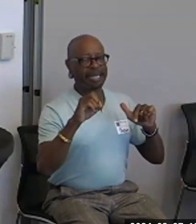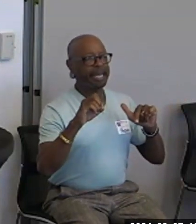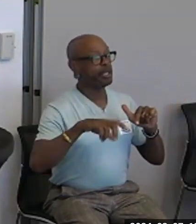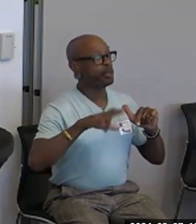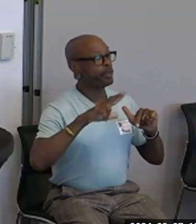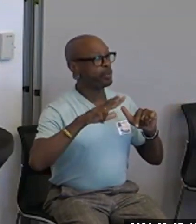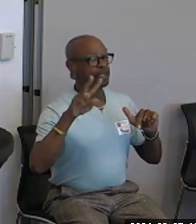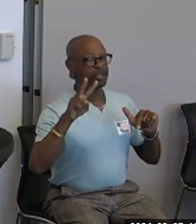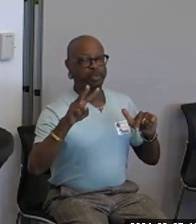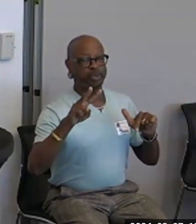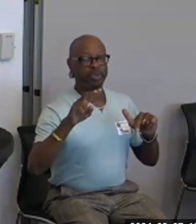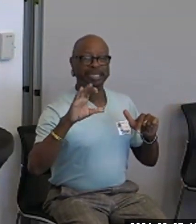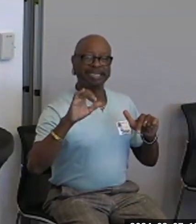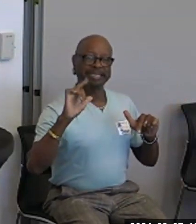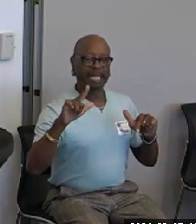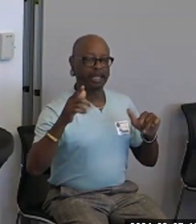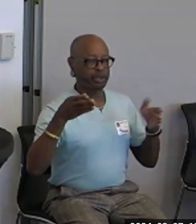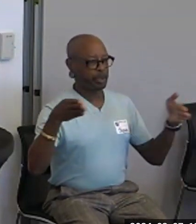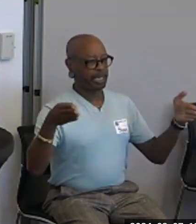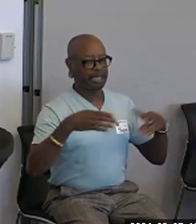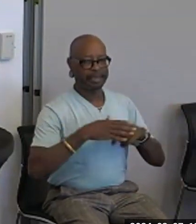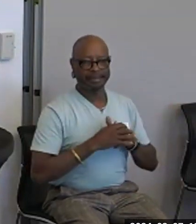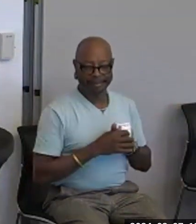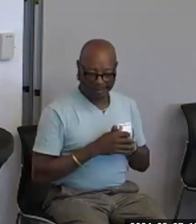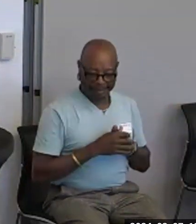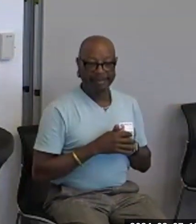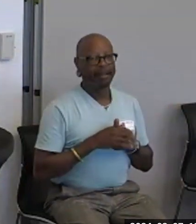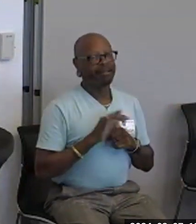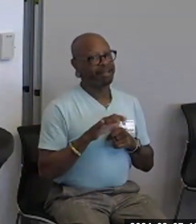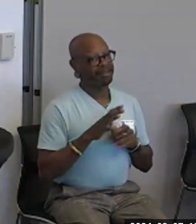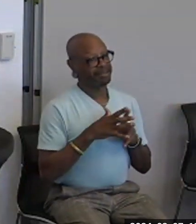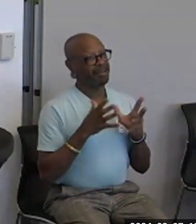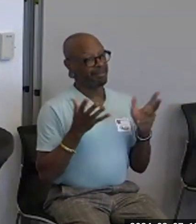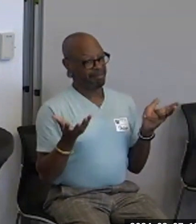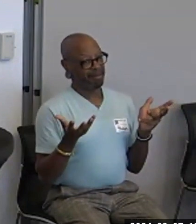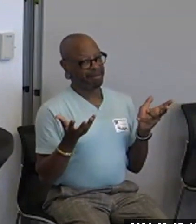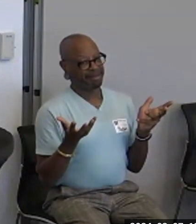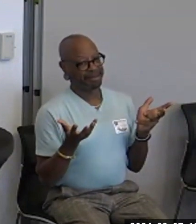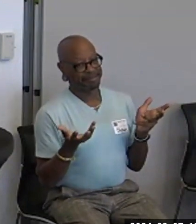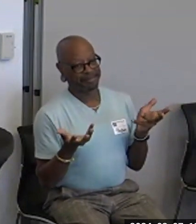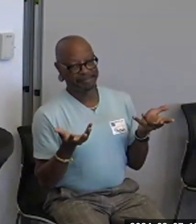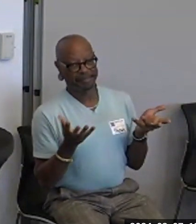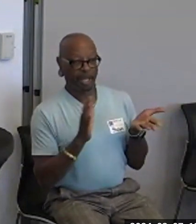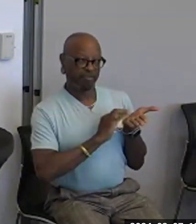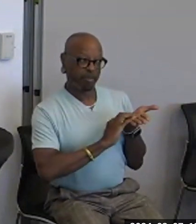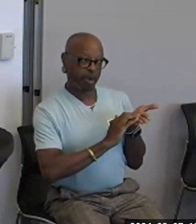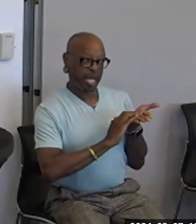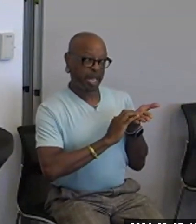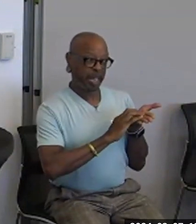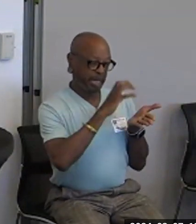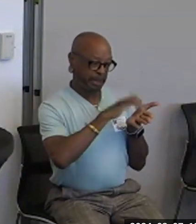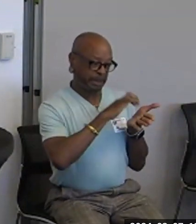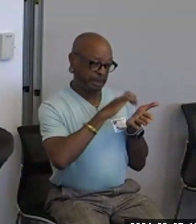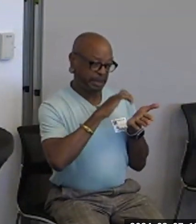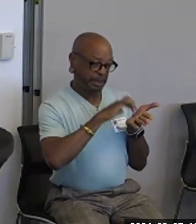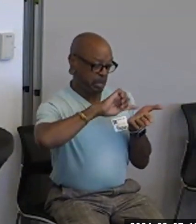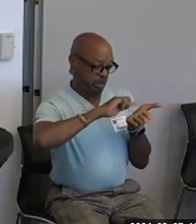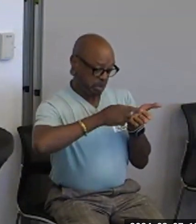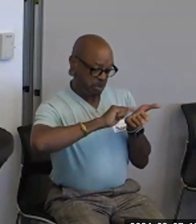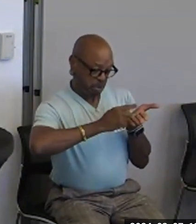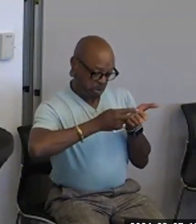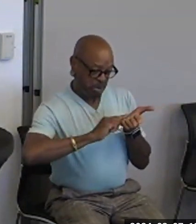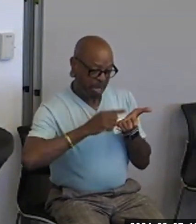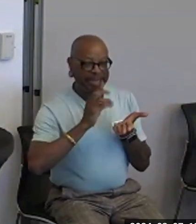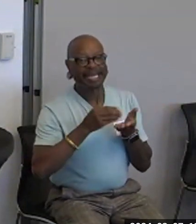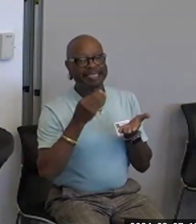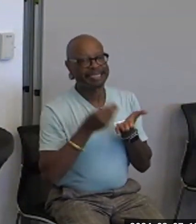32, 40 cells wide. That's a lot of Braille dots, and it's expensive, and